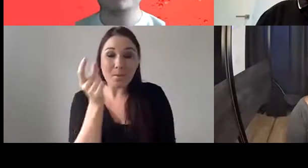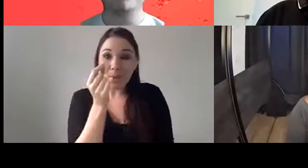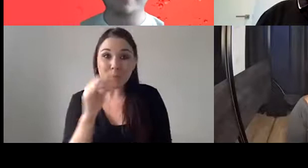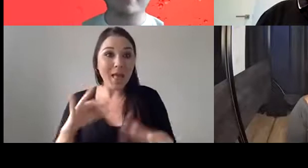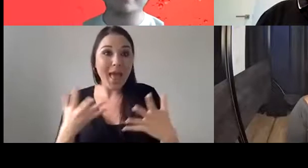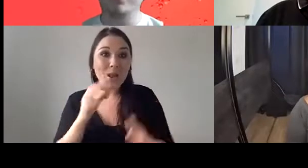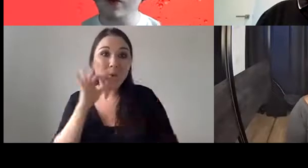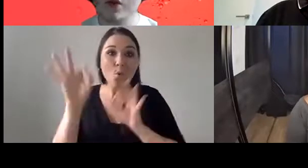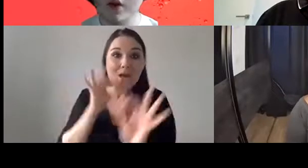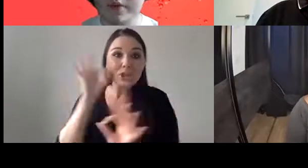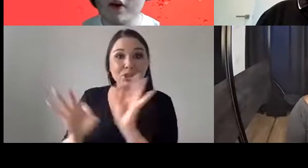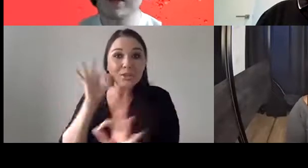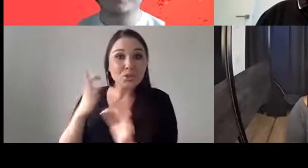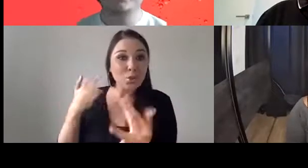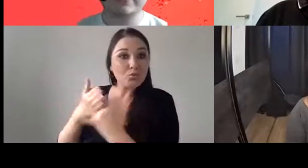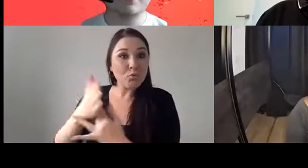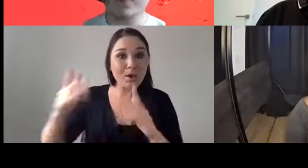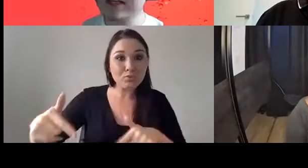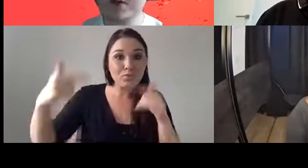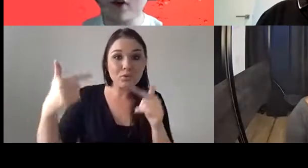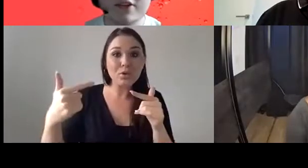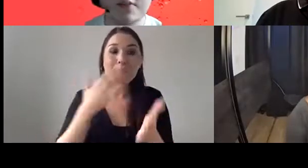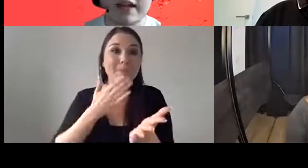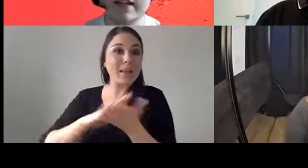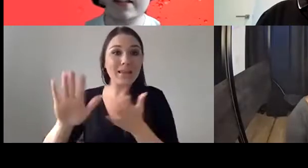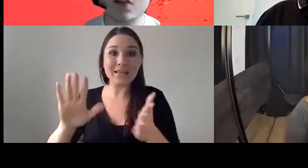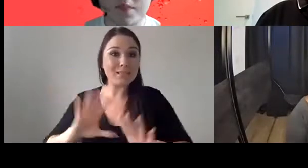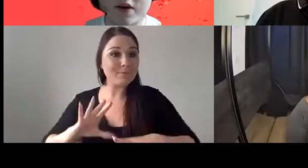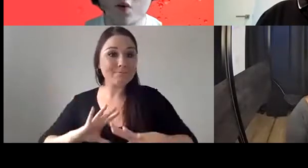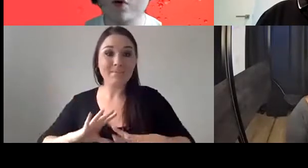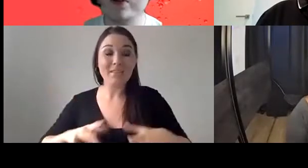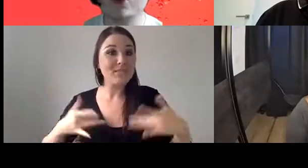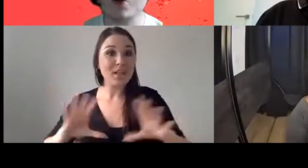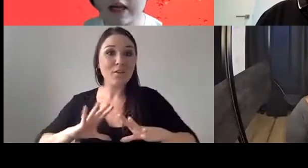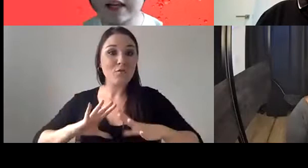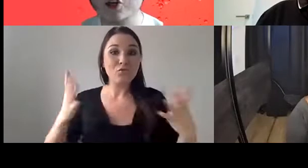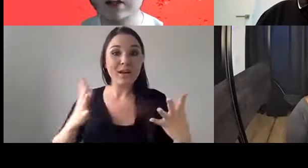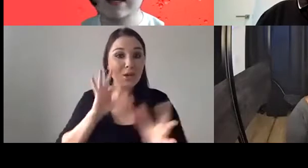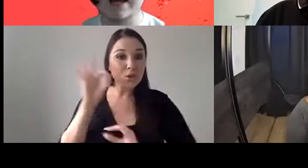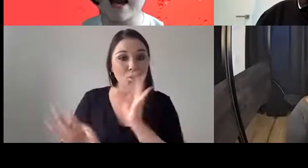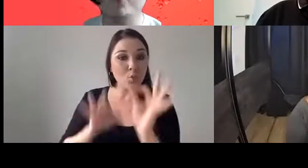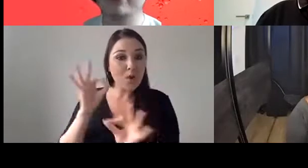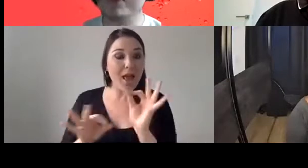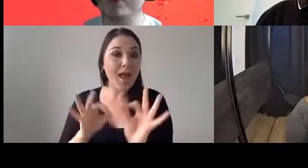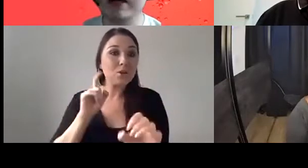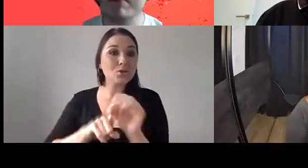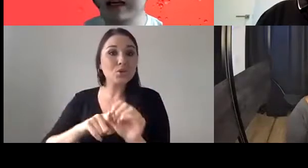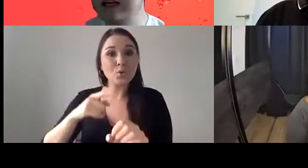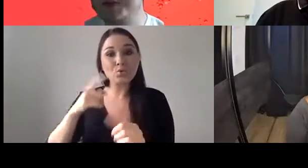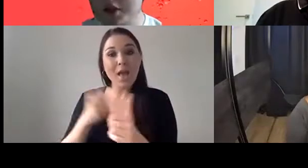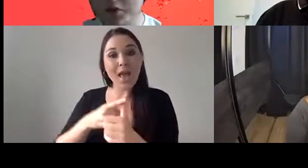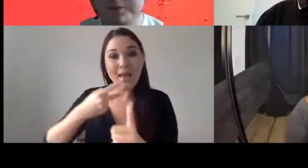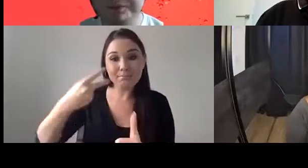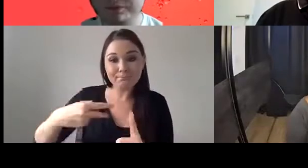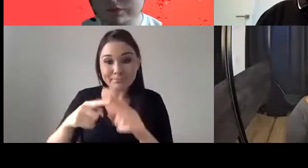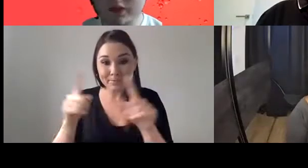questions for our panel throughout the webinar, please feel free to ask them in the side panel or in the Q&A section, and we'll get through as many